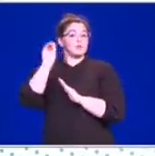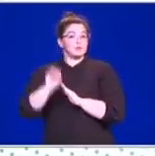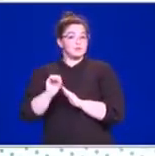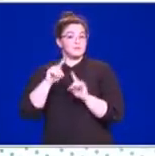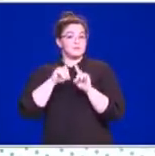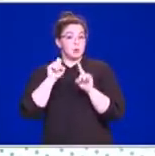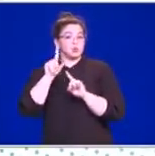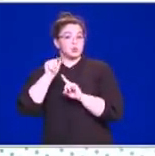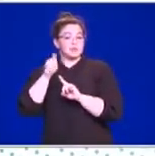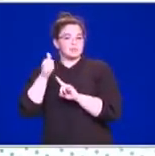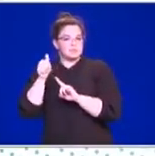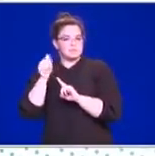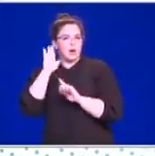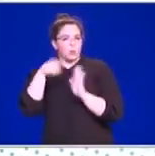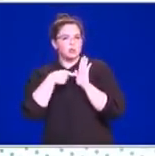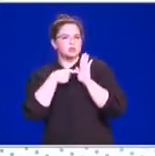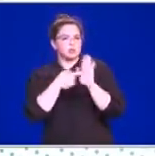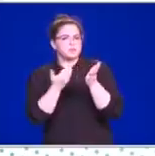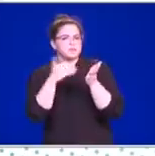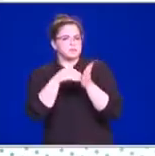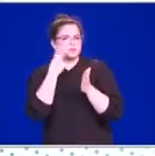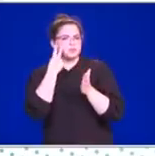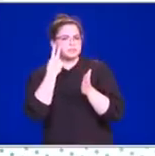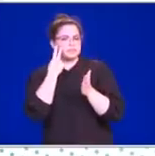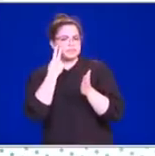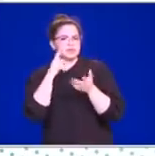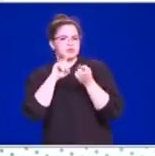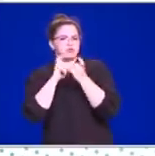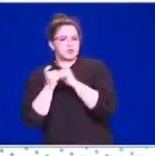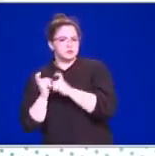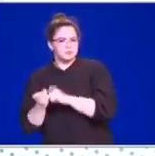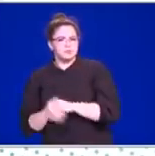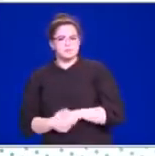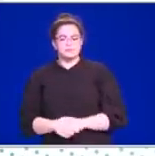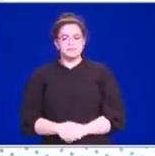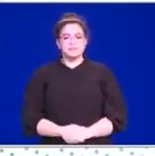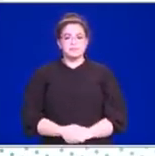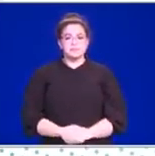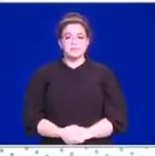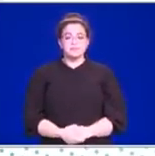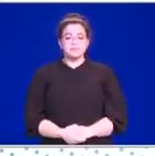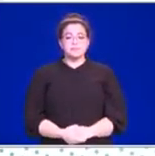replay the 3 decades again so you can see the changes over time.